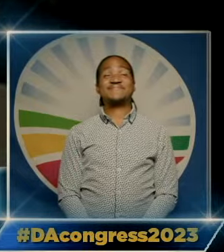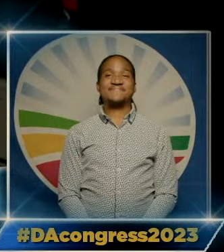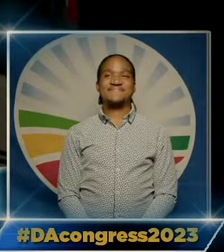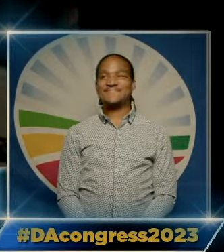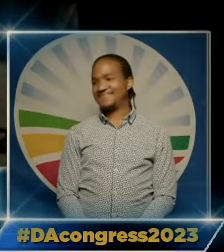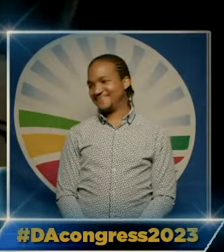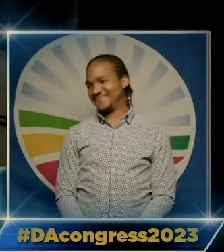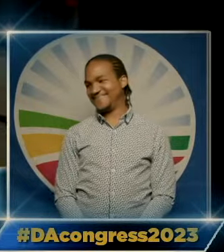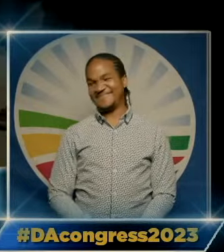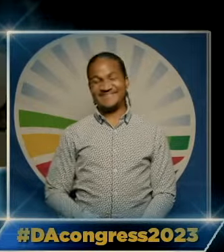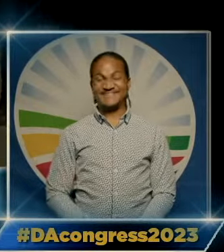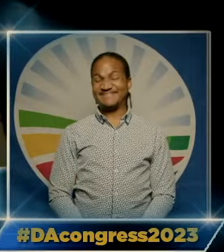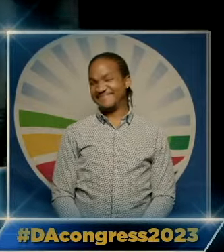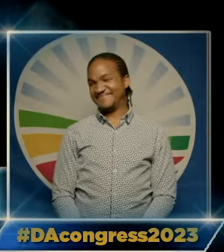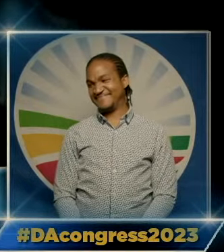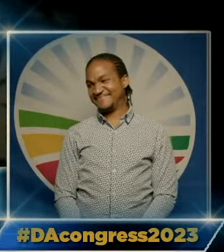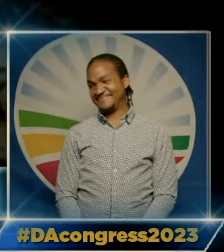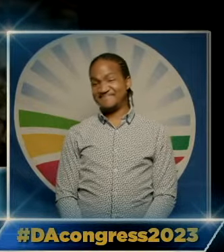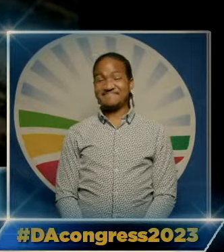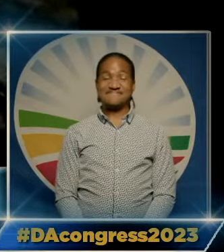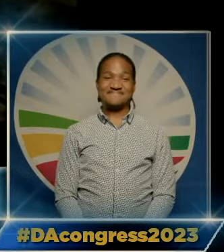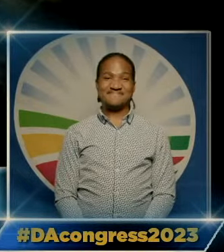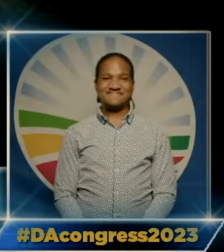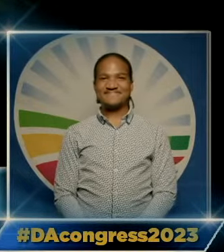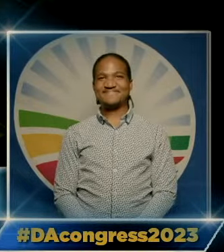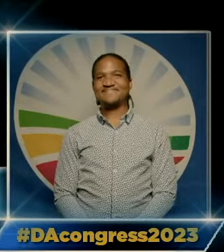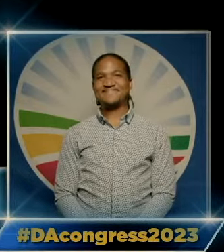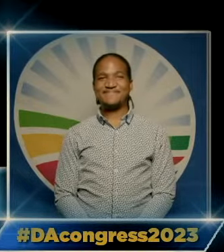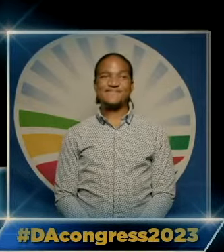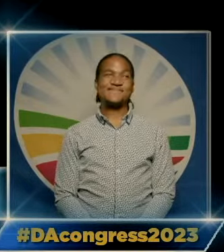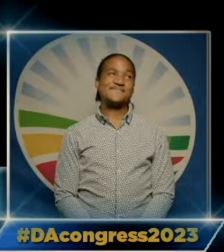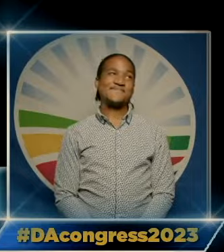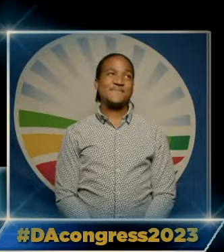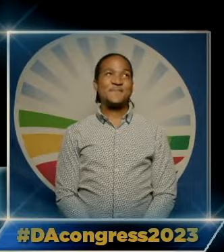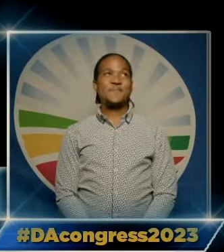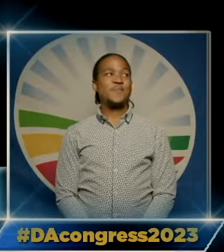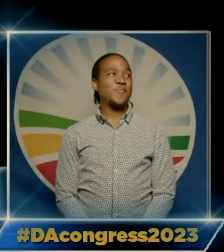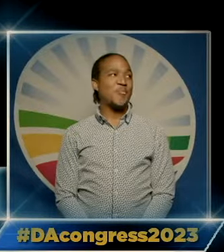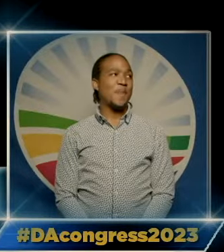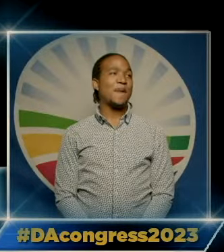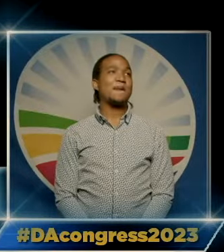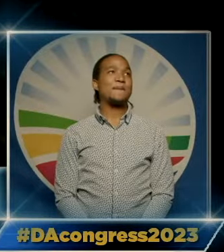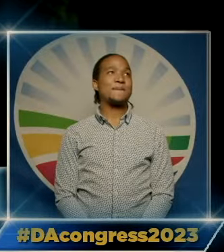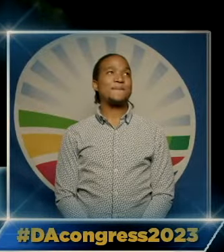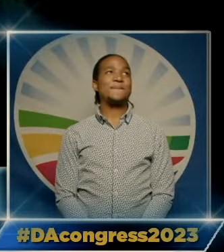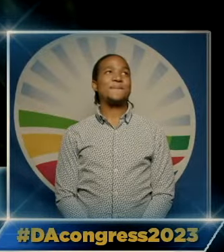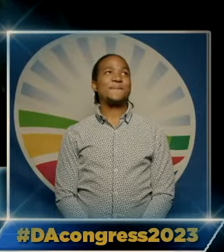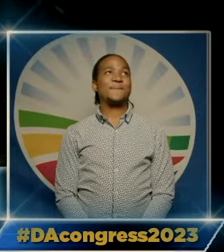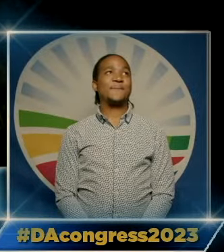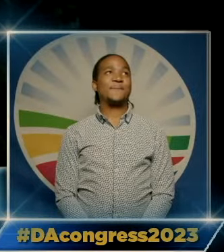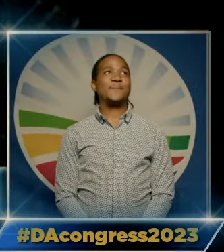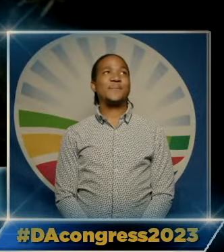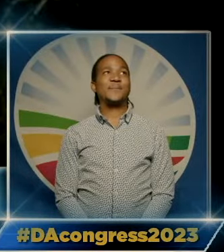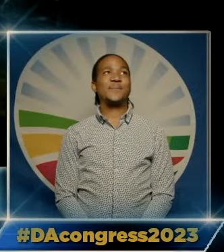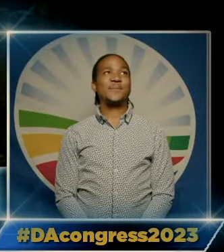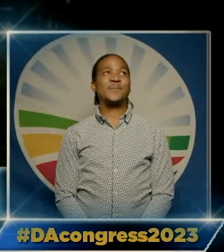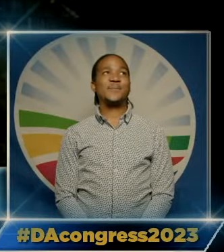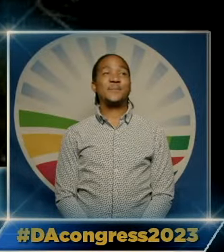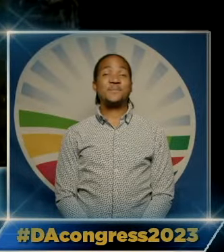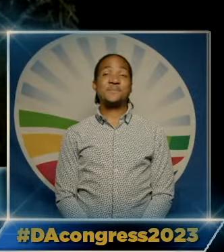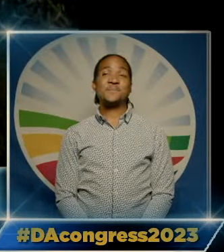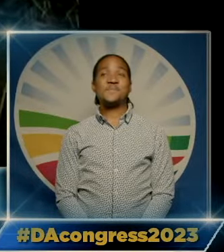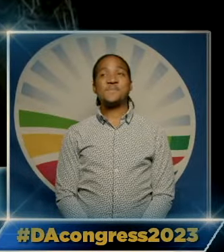dinge gebeur. Kom in my plek, ek sal jou wys hoe dinge binne beweeg. En julle first hand experience gee van hoe ons hier leef. Kinders wil kinders wees, maar